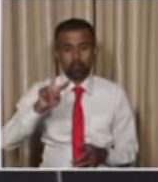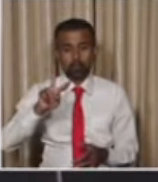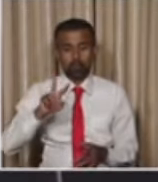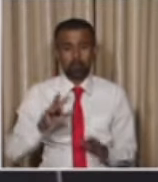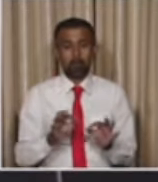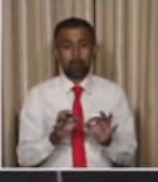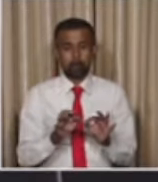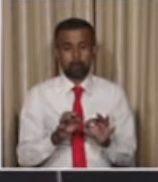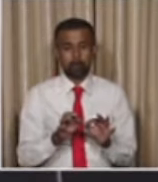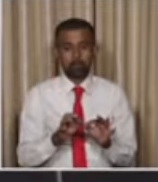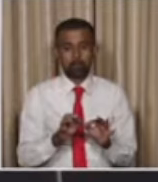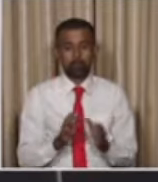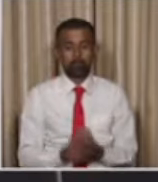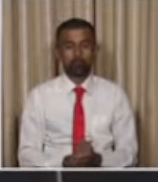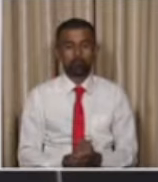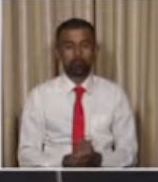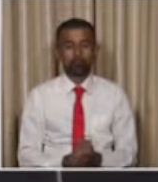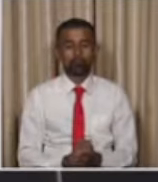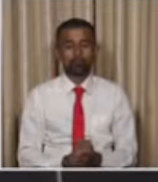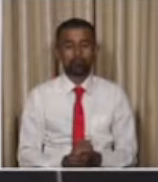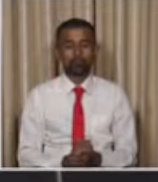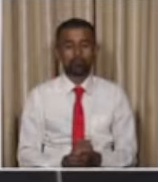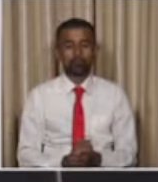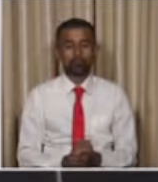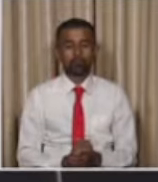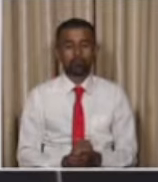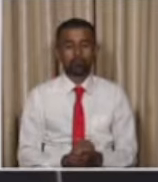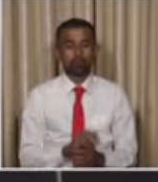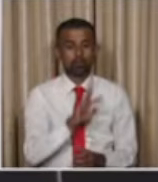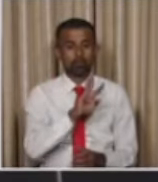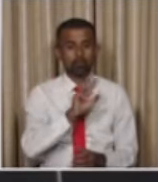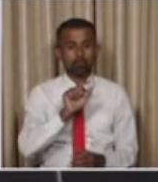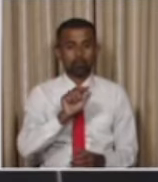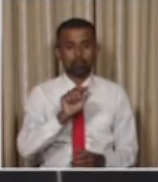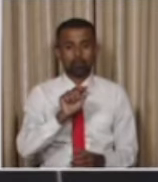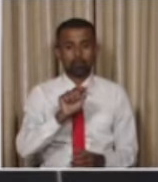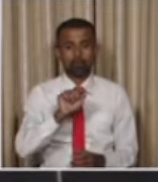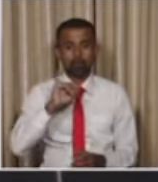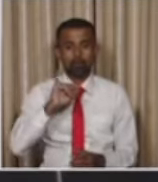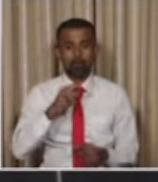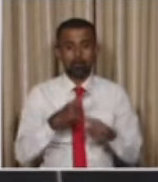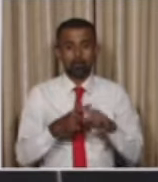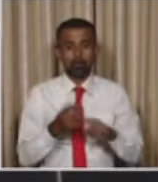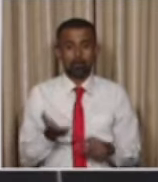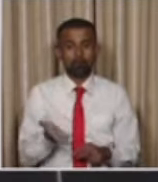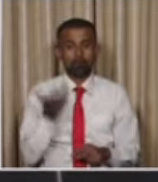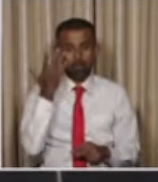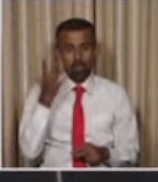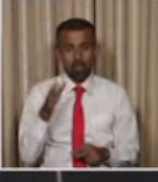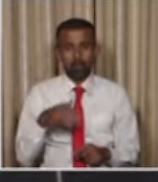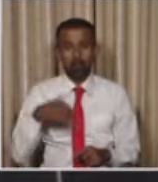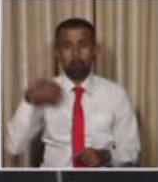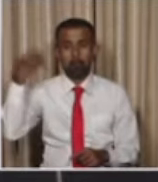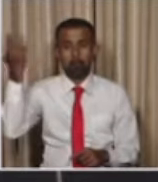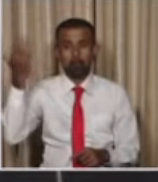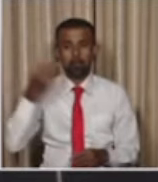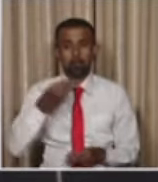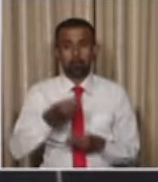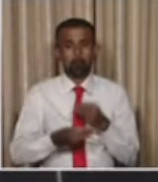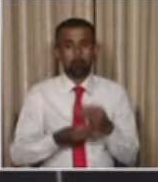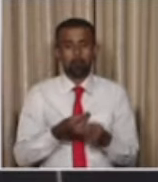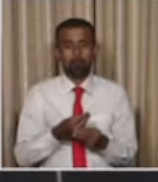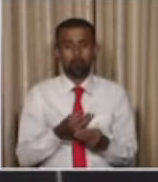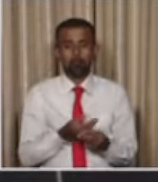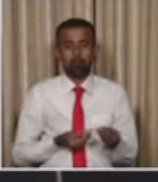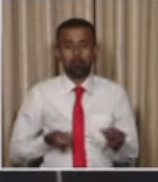about 3.6 times more amount we are paying it to some outside company. Who is pocketing this money?